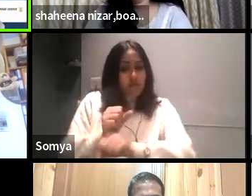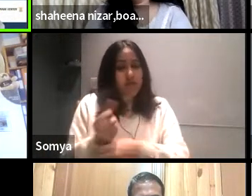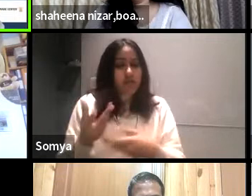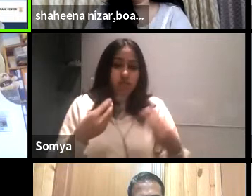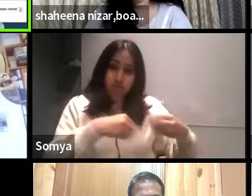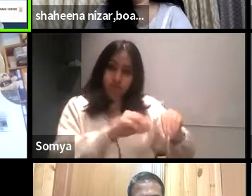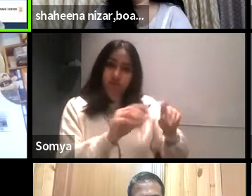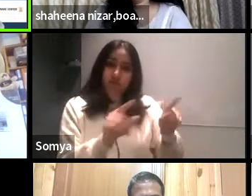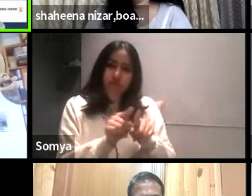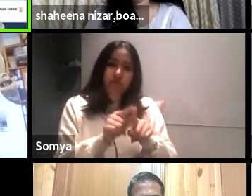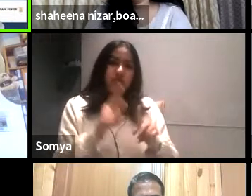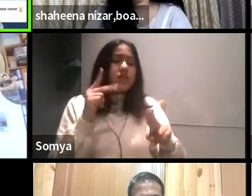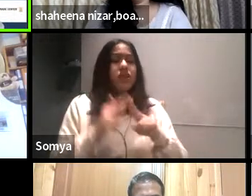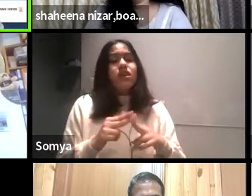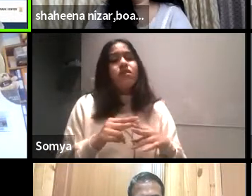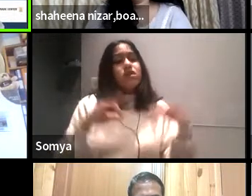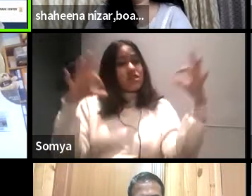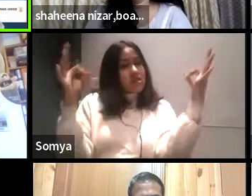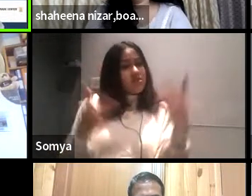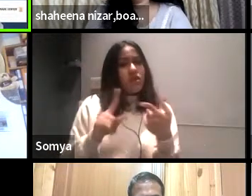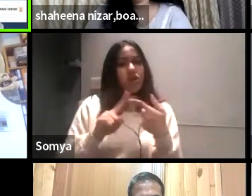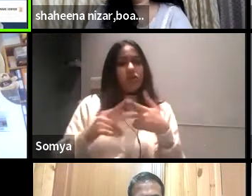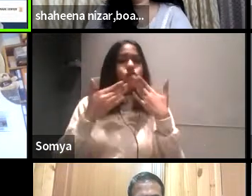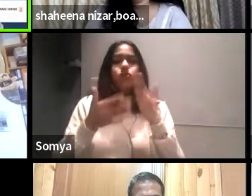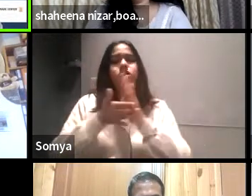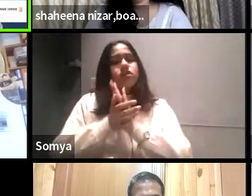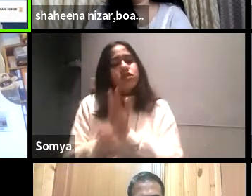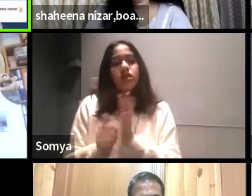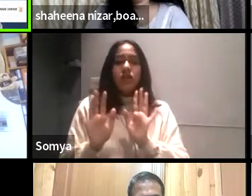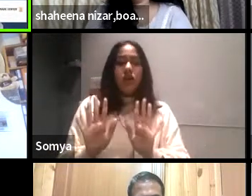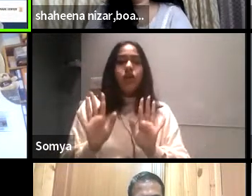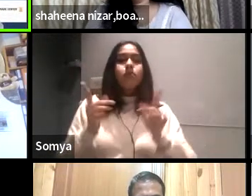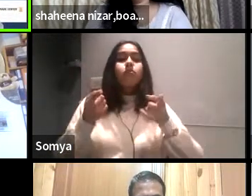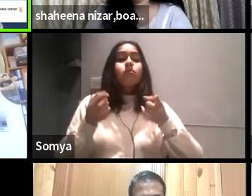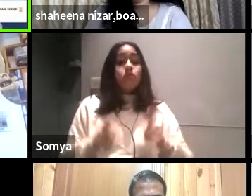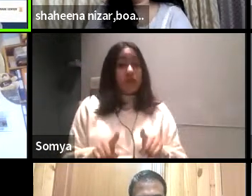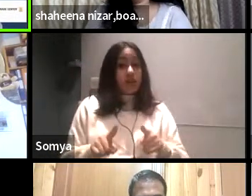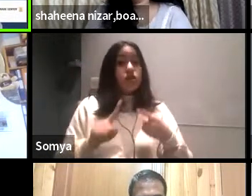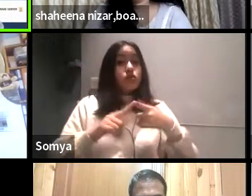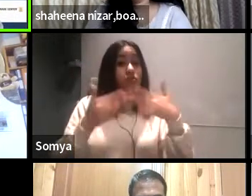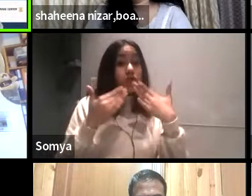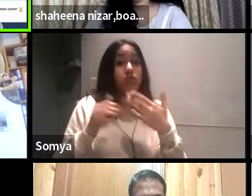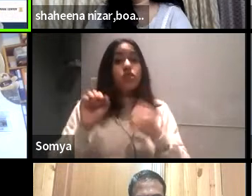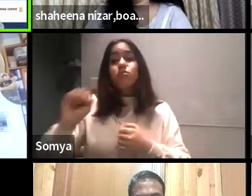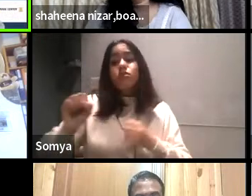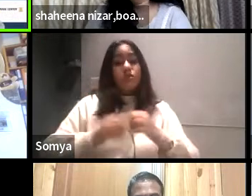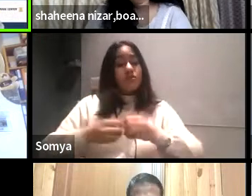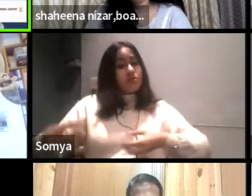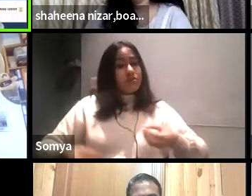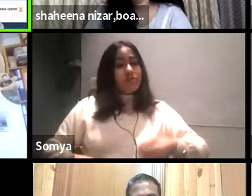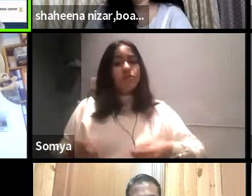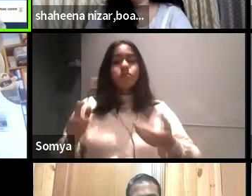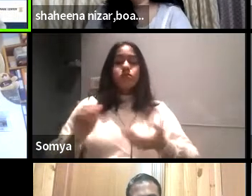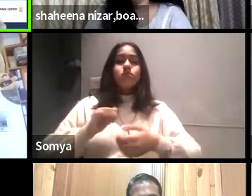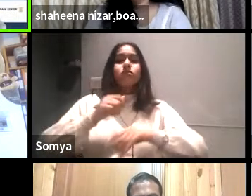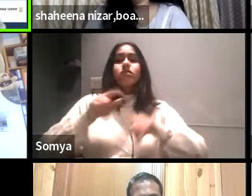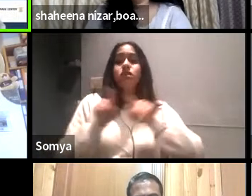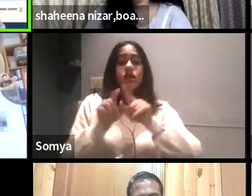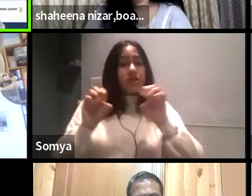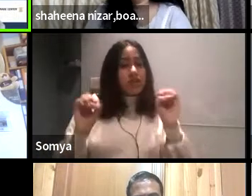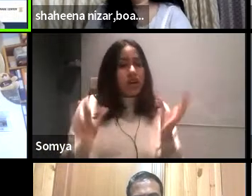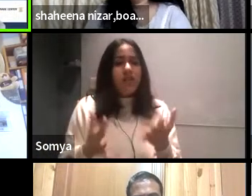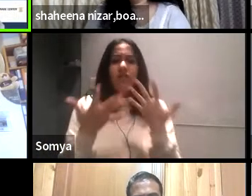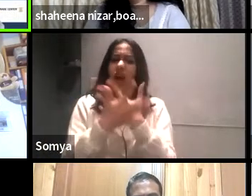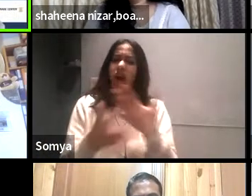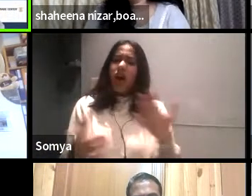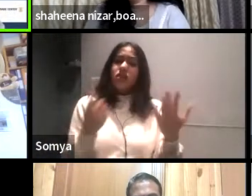Don't have special schools to teach them a skill, but have special schools to make them entrepreneurs. Do not charge any